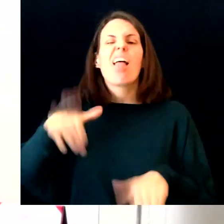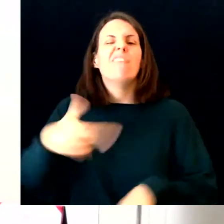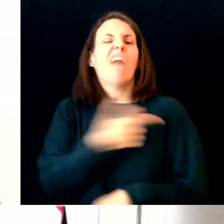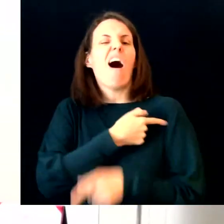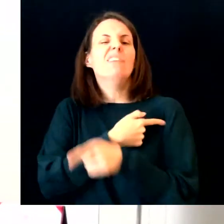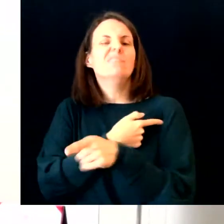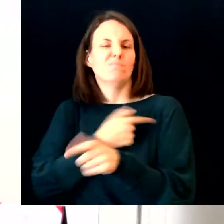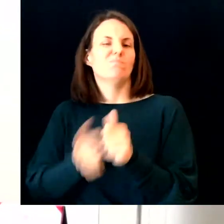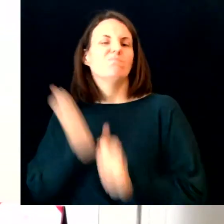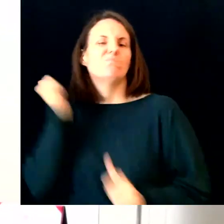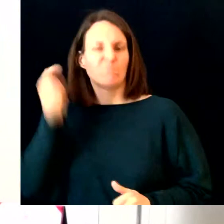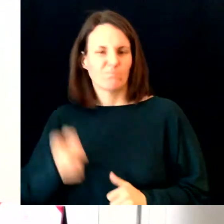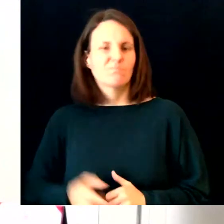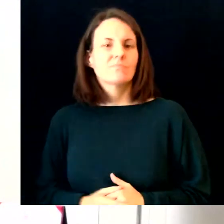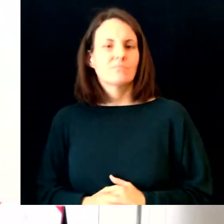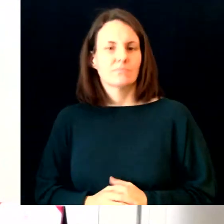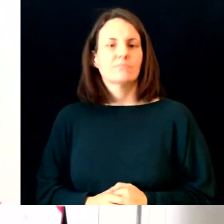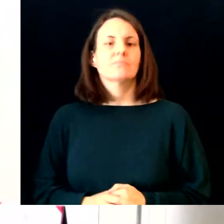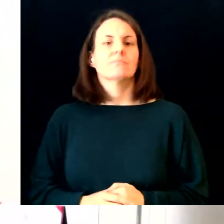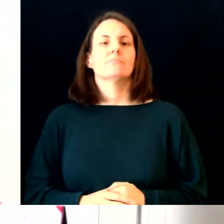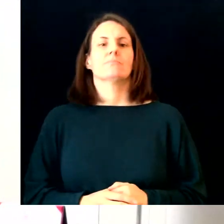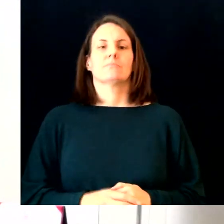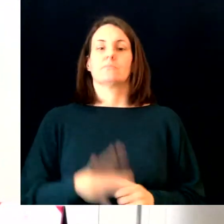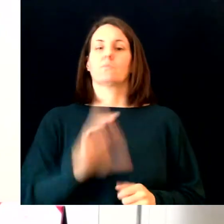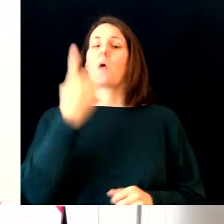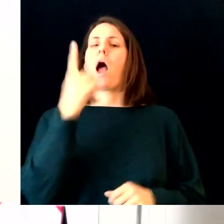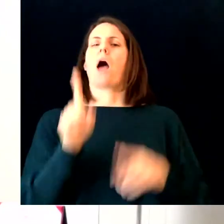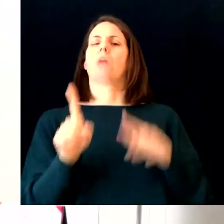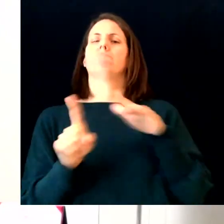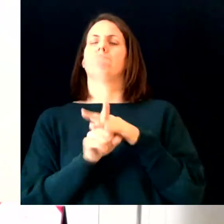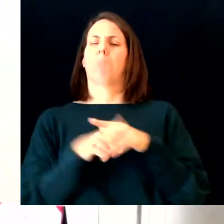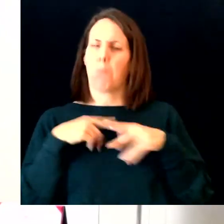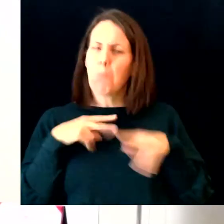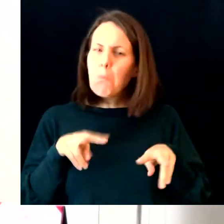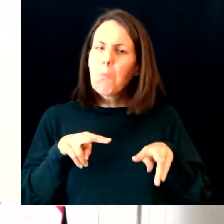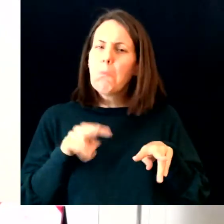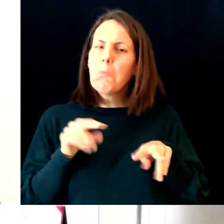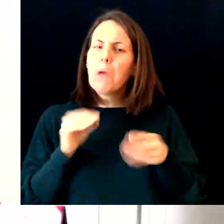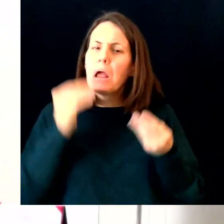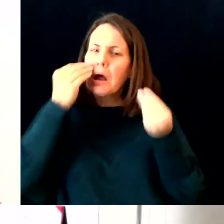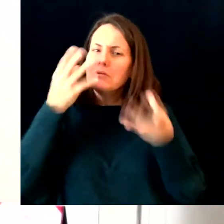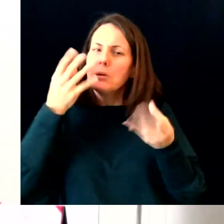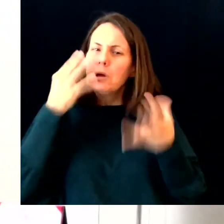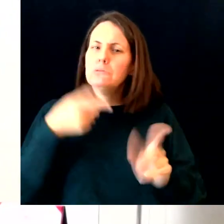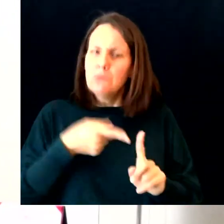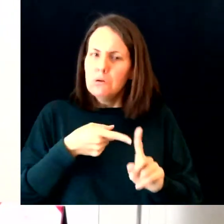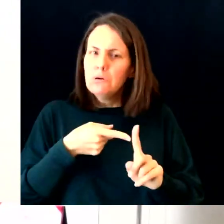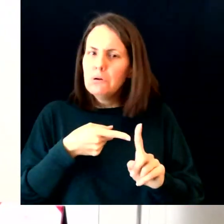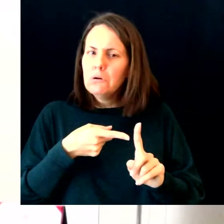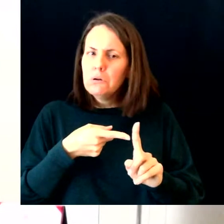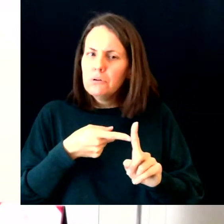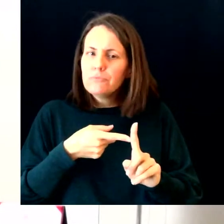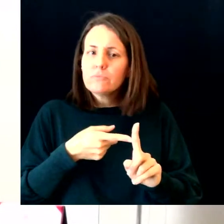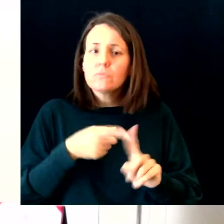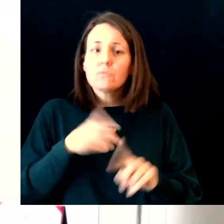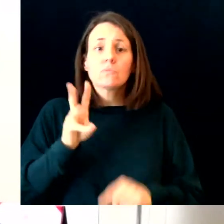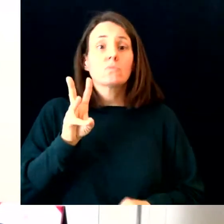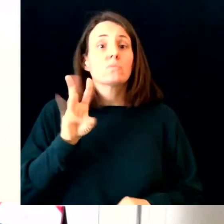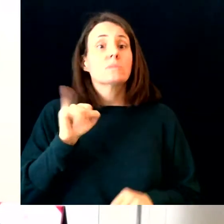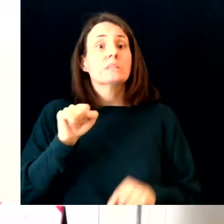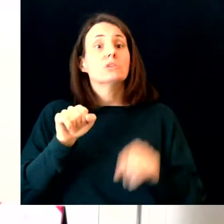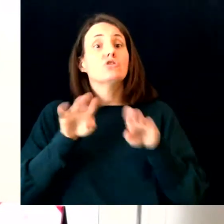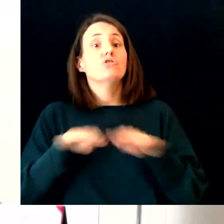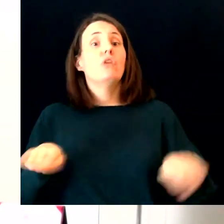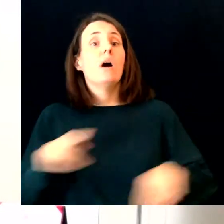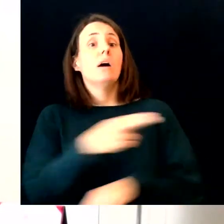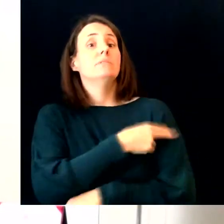largest children's hospitals in Wisconsin, Children's of Wisconsin, their January